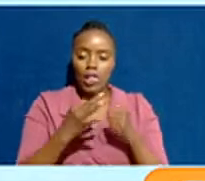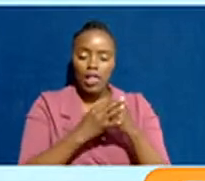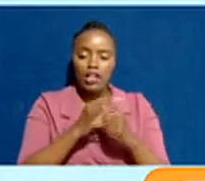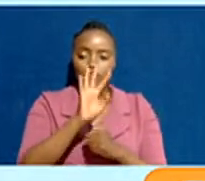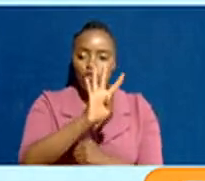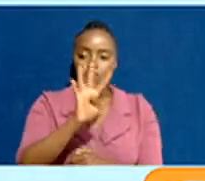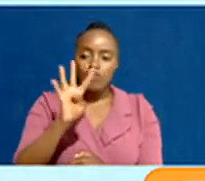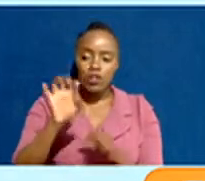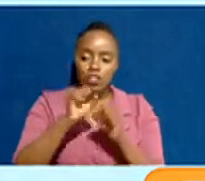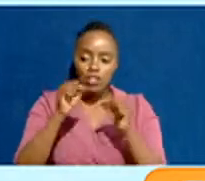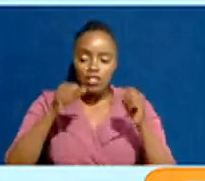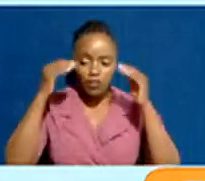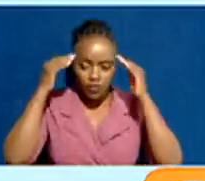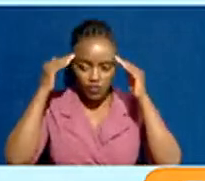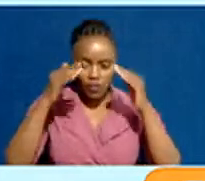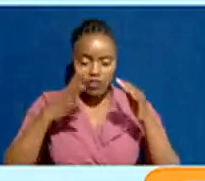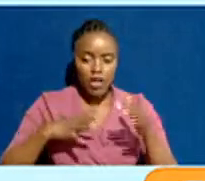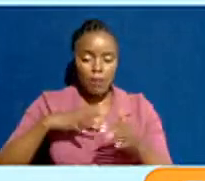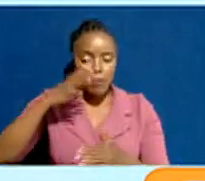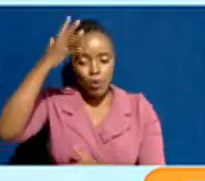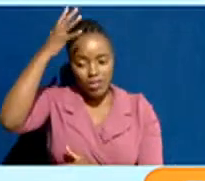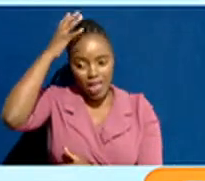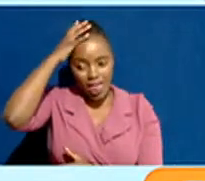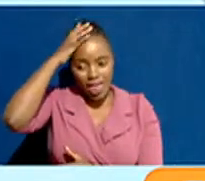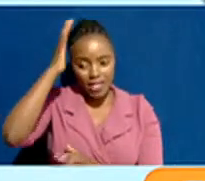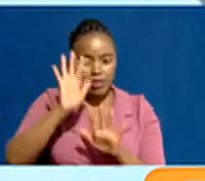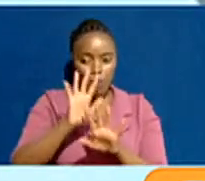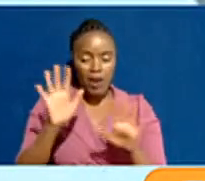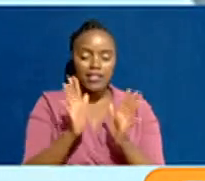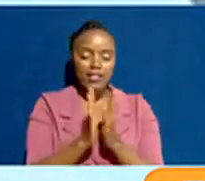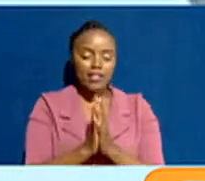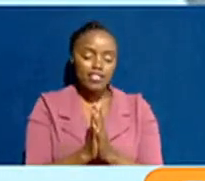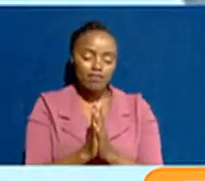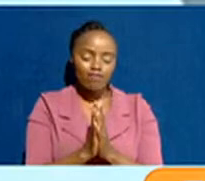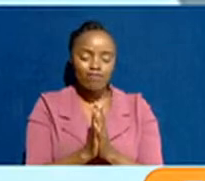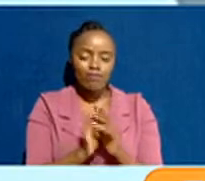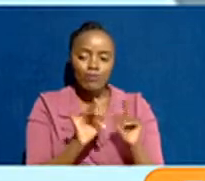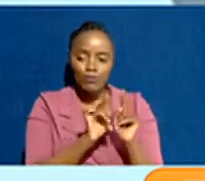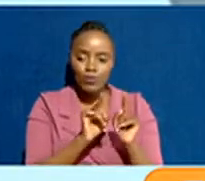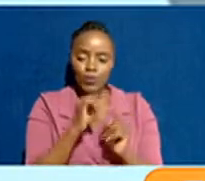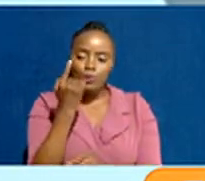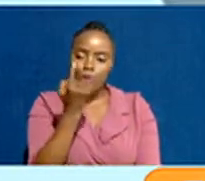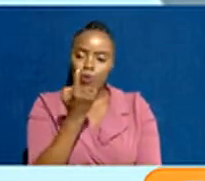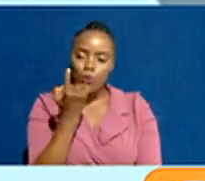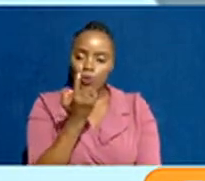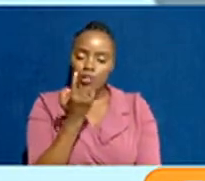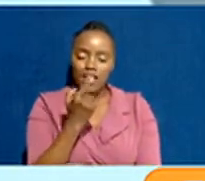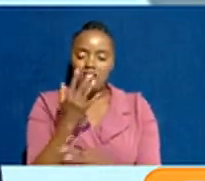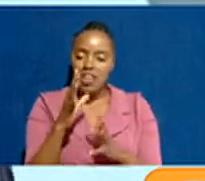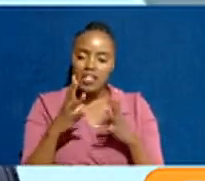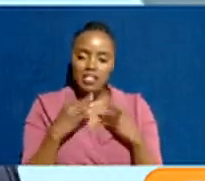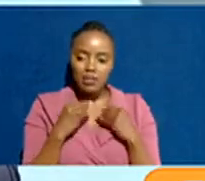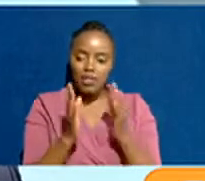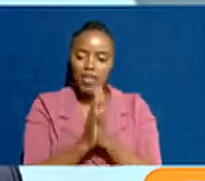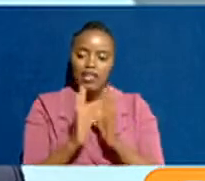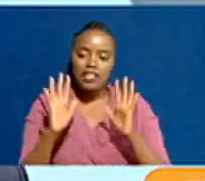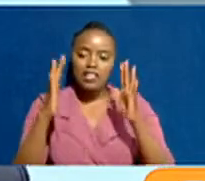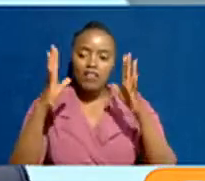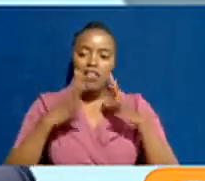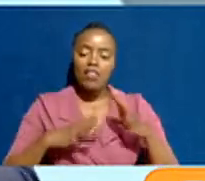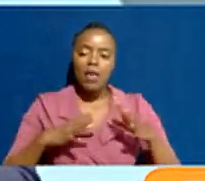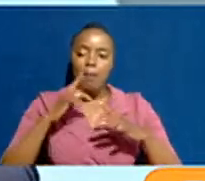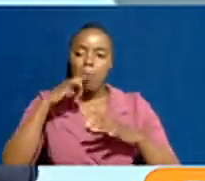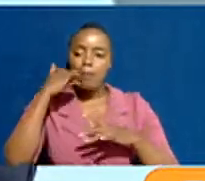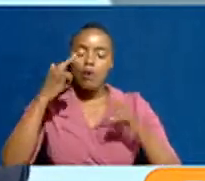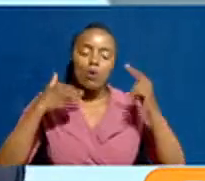844 focused on people's heads. And it only entertained and celebrated people who scored